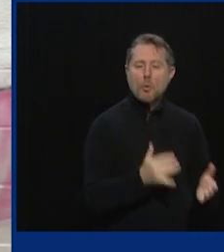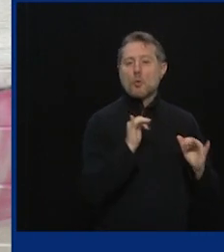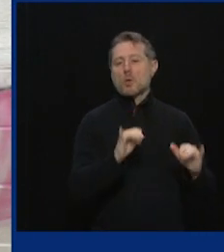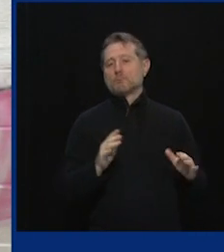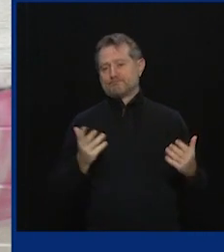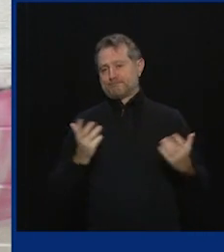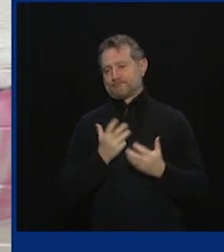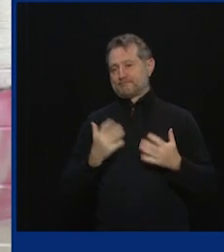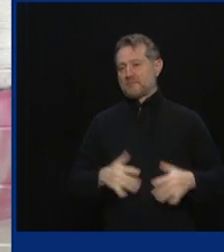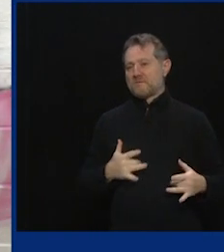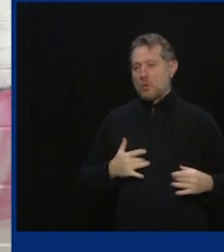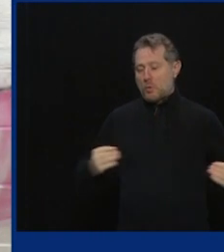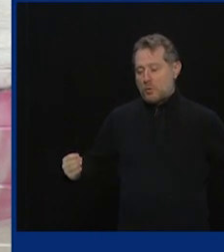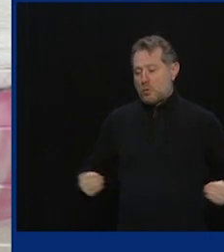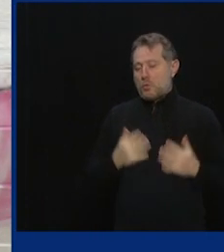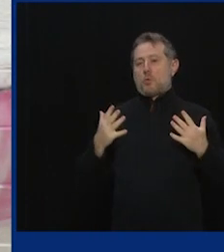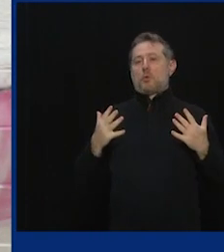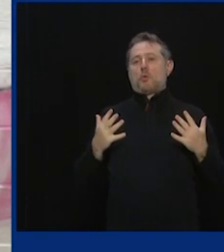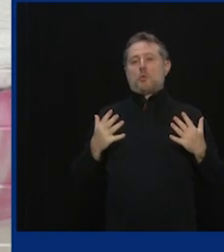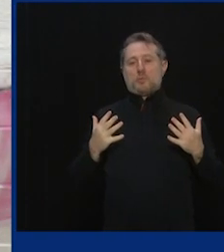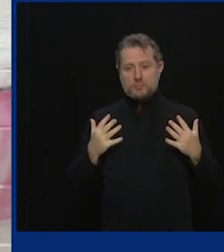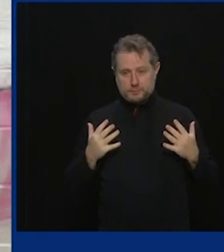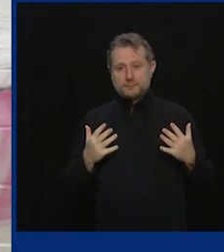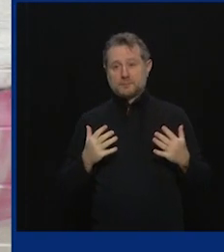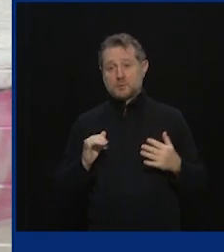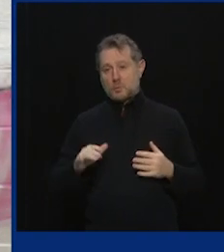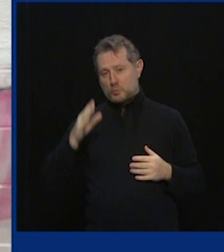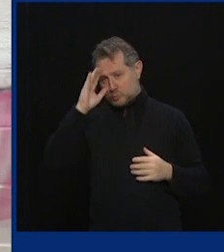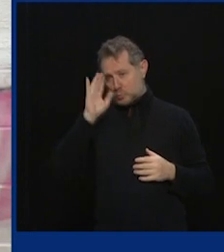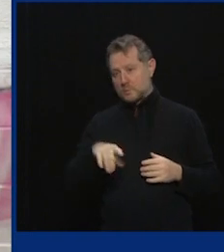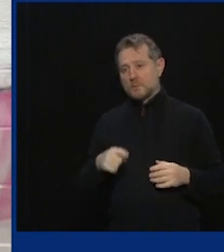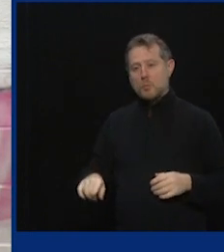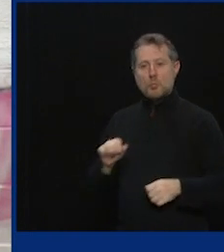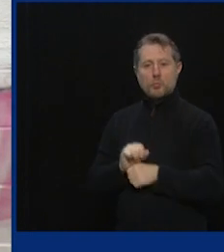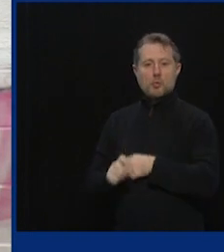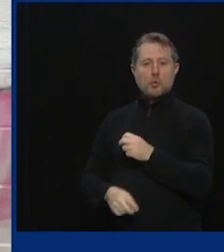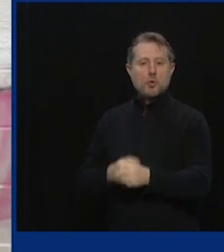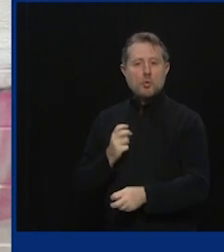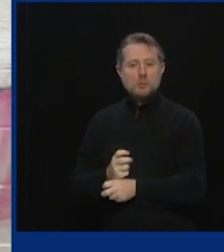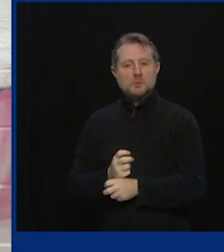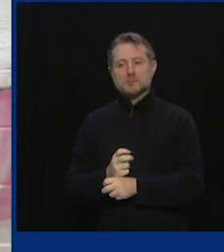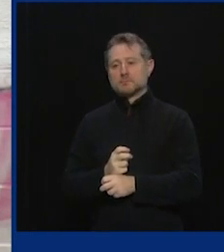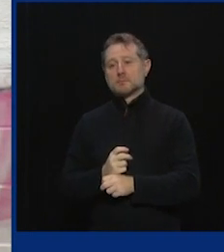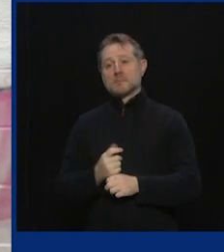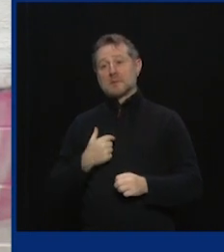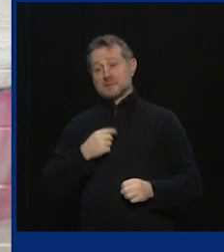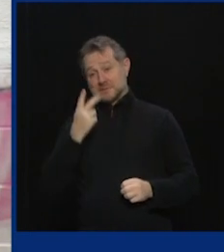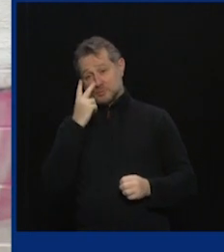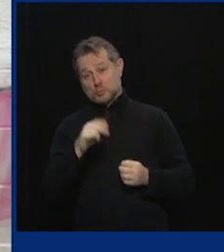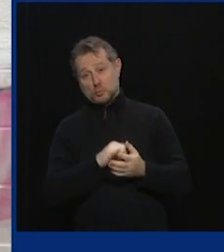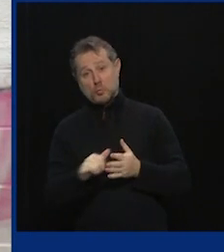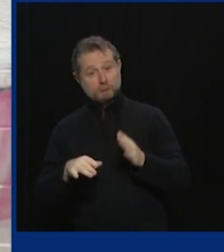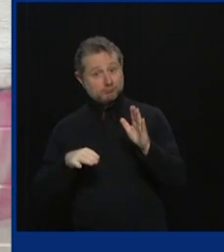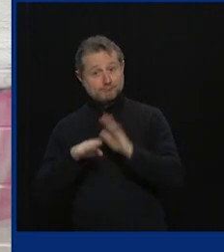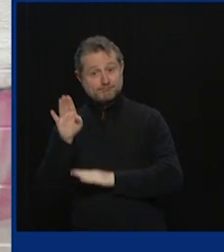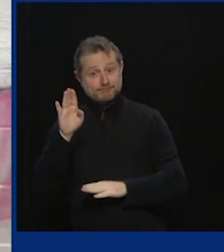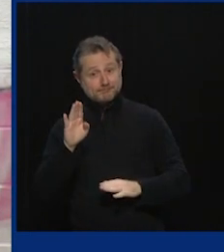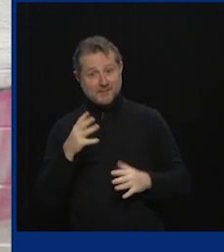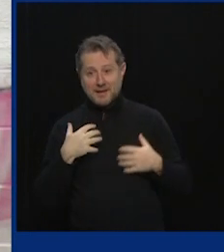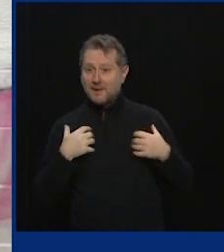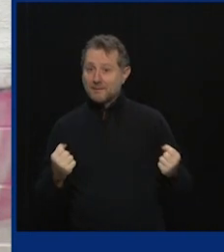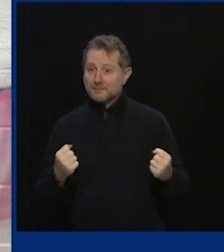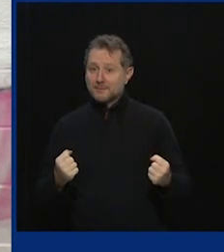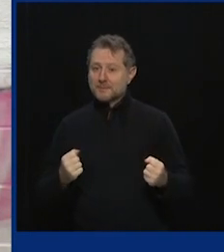heartwarming, because I know all the work that all of you do collectively, and that if we want New York to recover, we need people